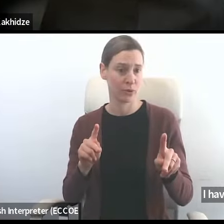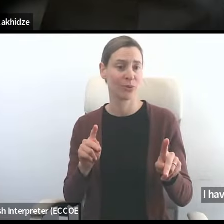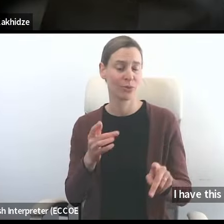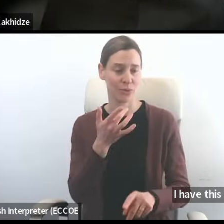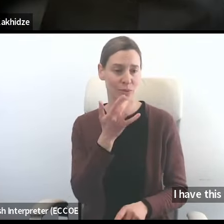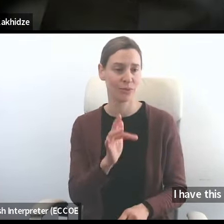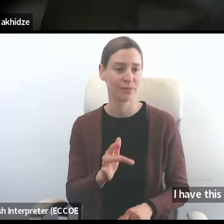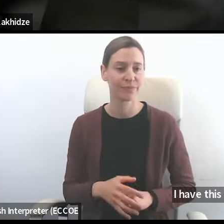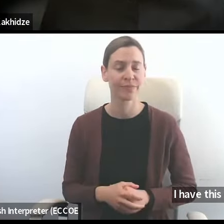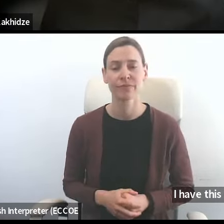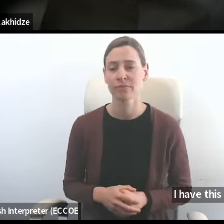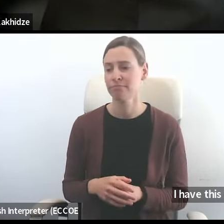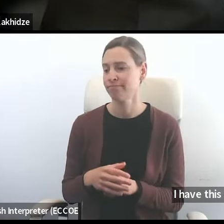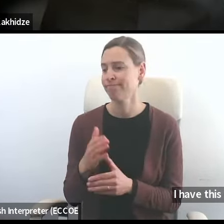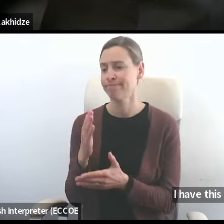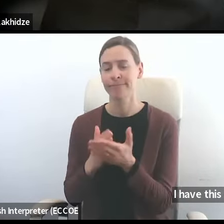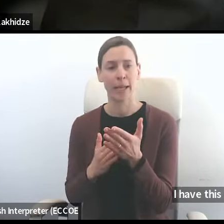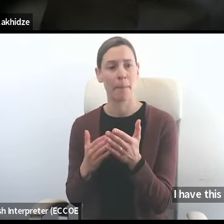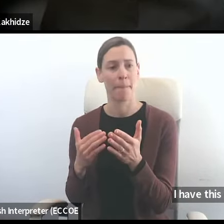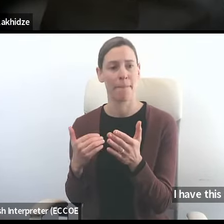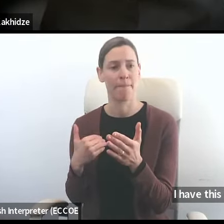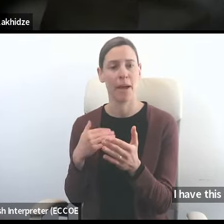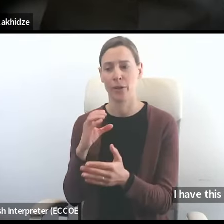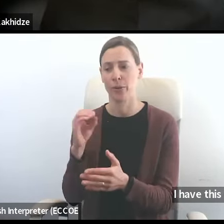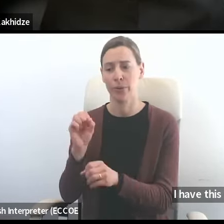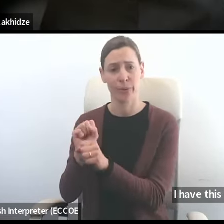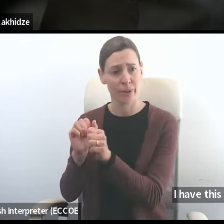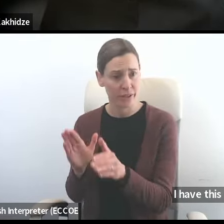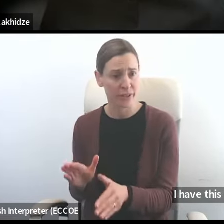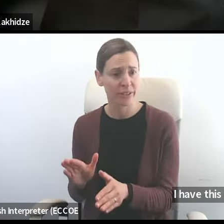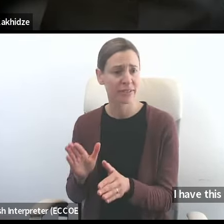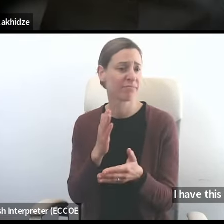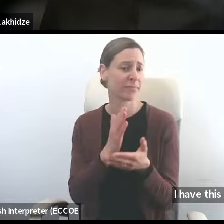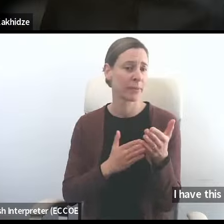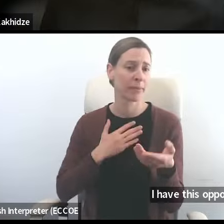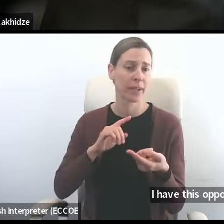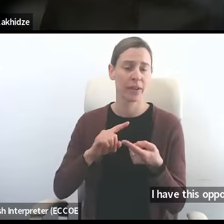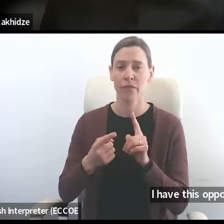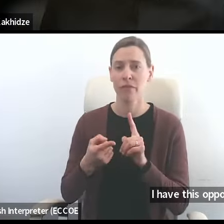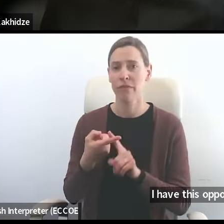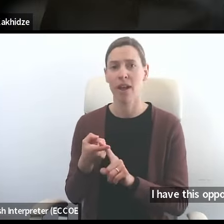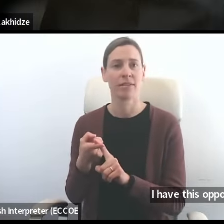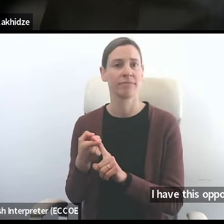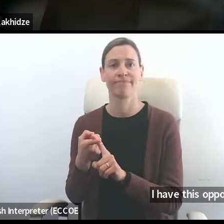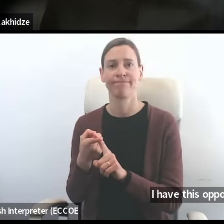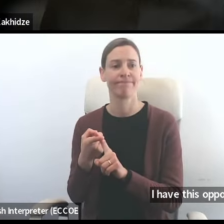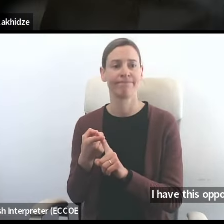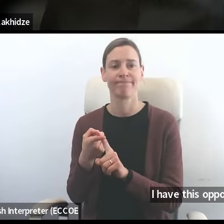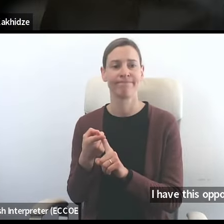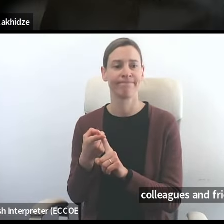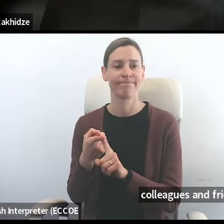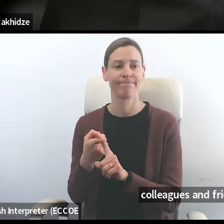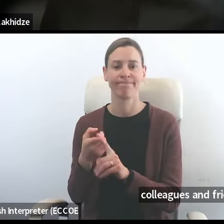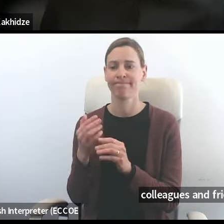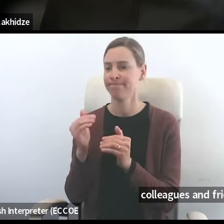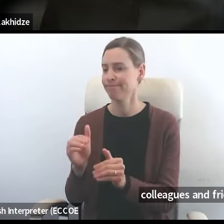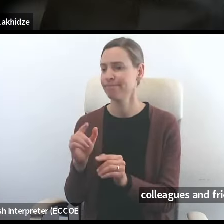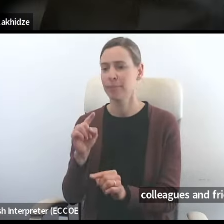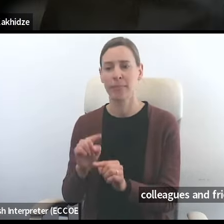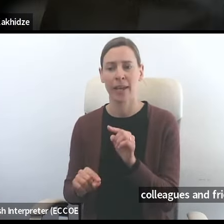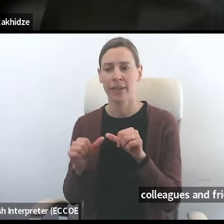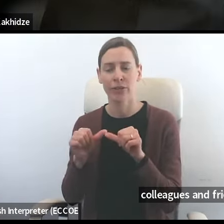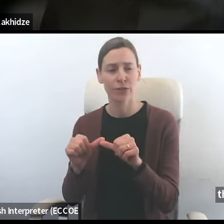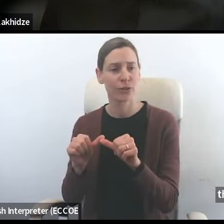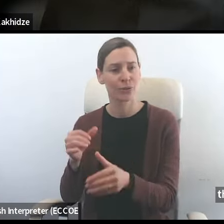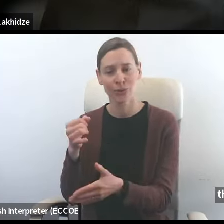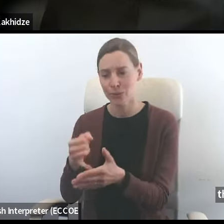some my colleagues and friends, they cannot make art anymore, and they stopped making art,